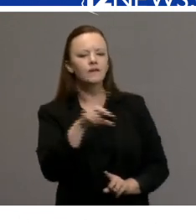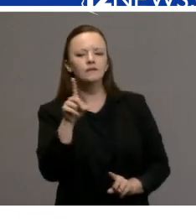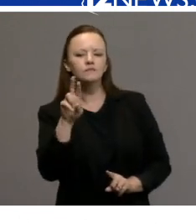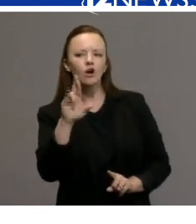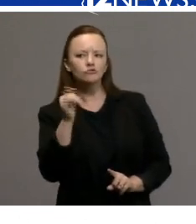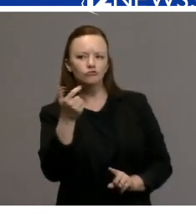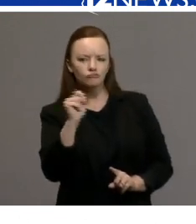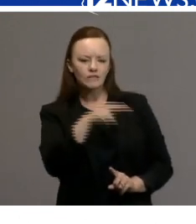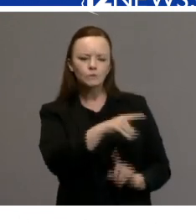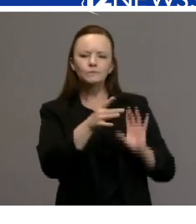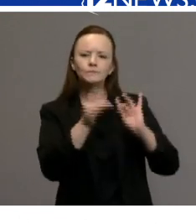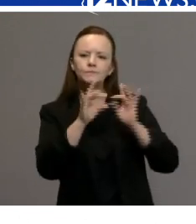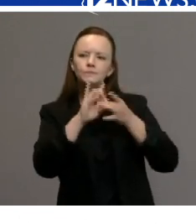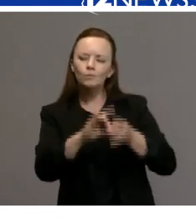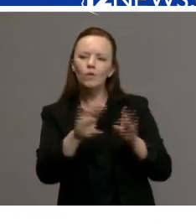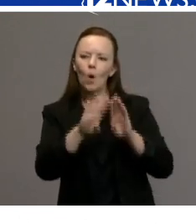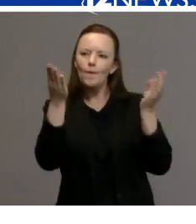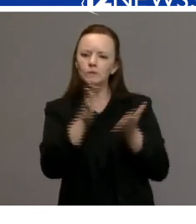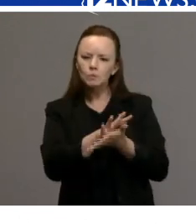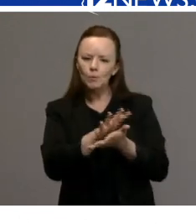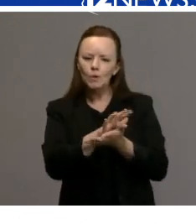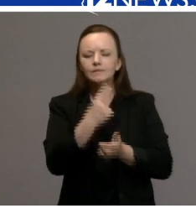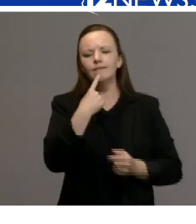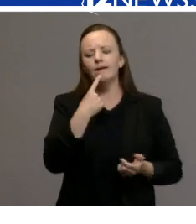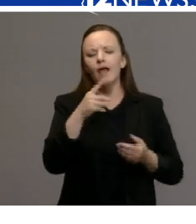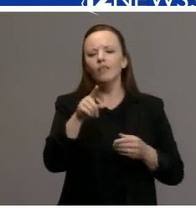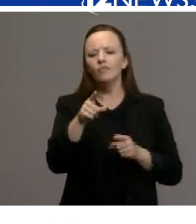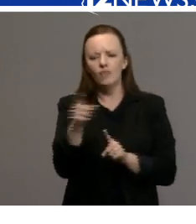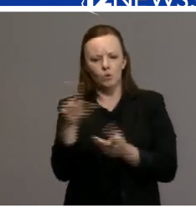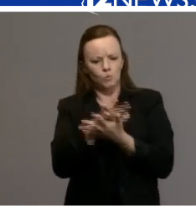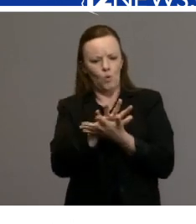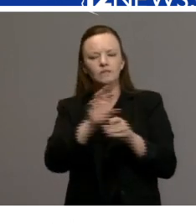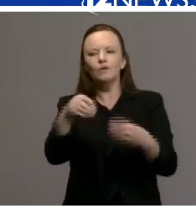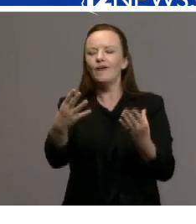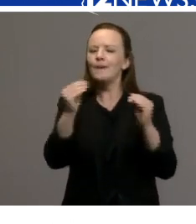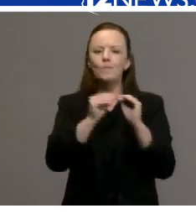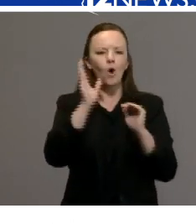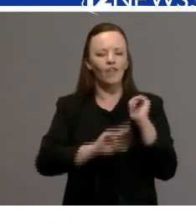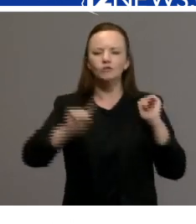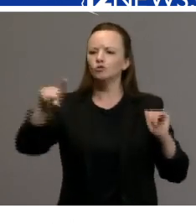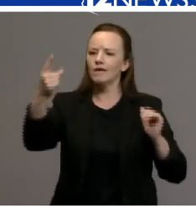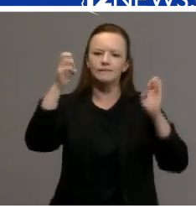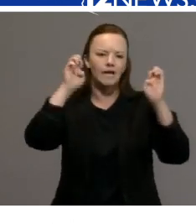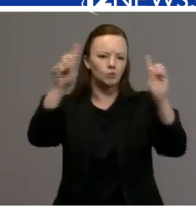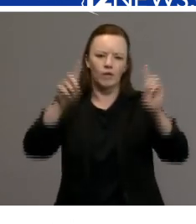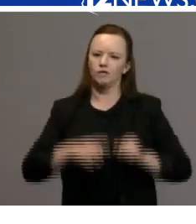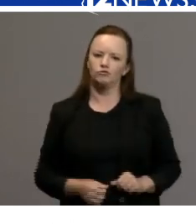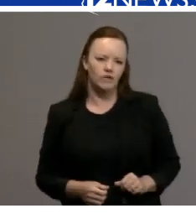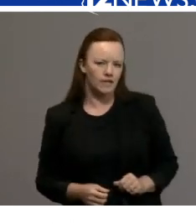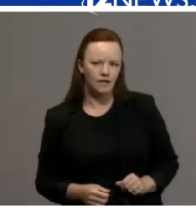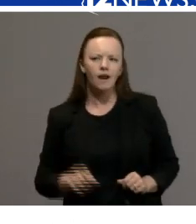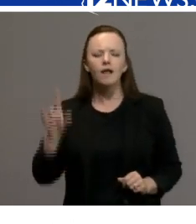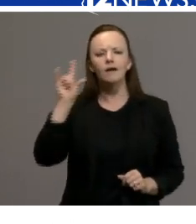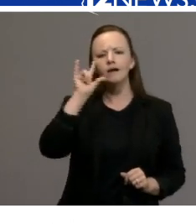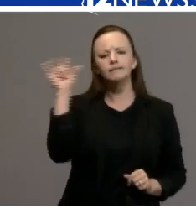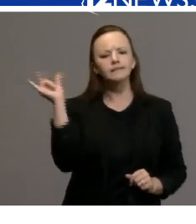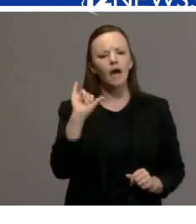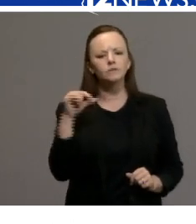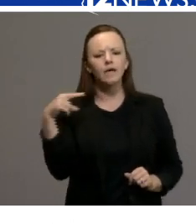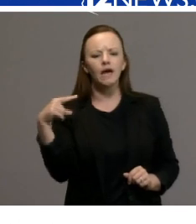they provide a lot more than just education, which sounds like you're making a balancing test that what they